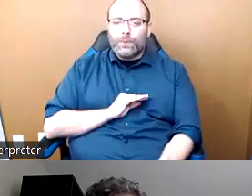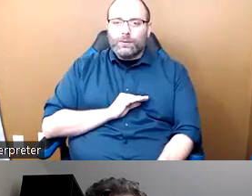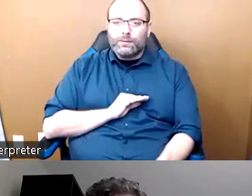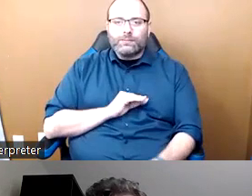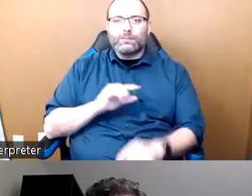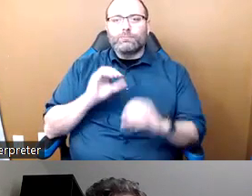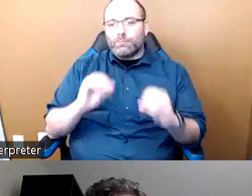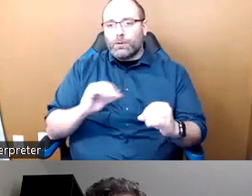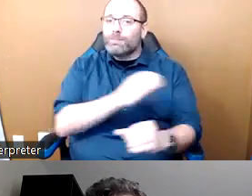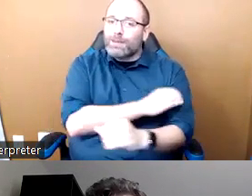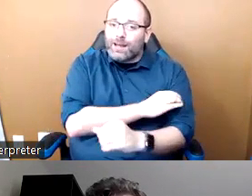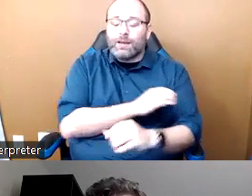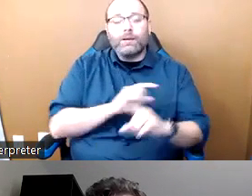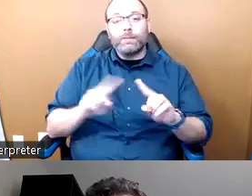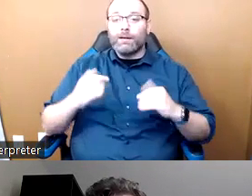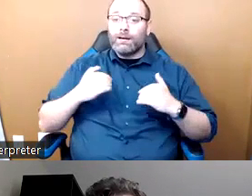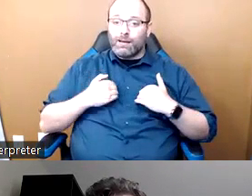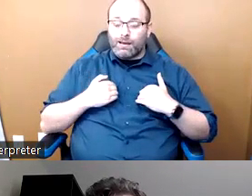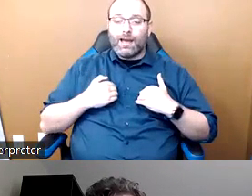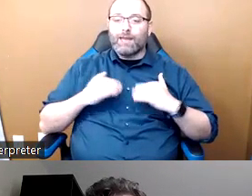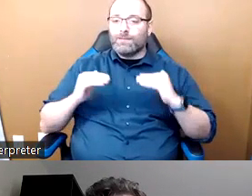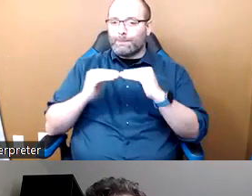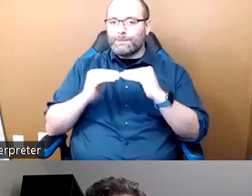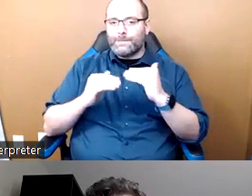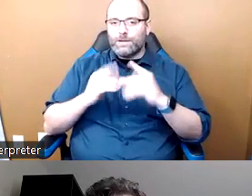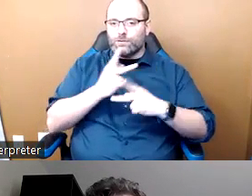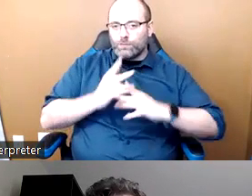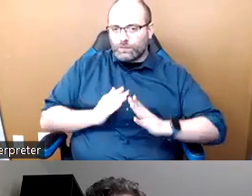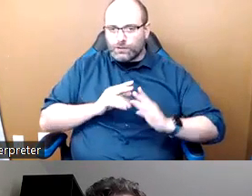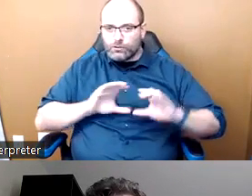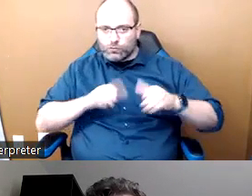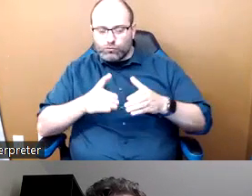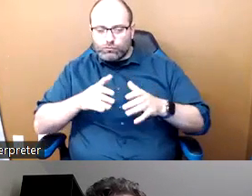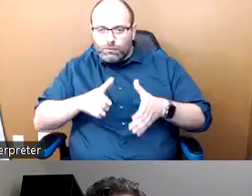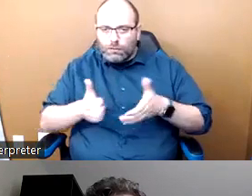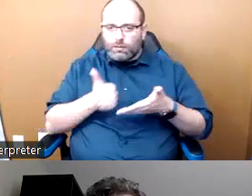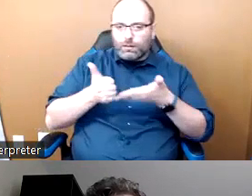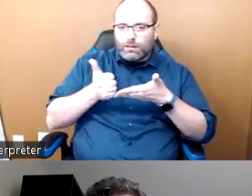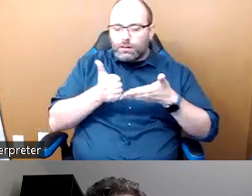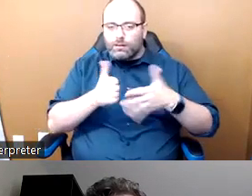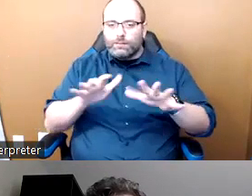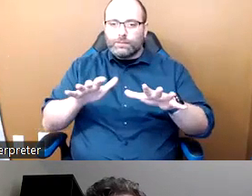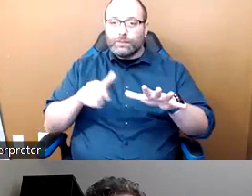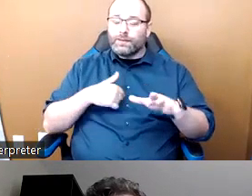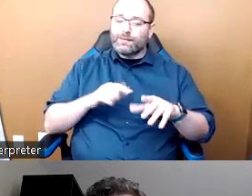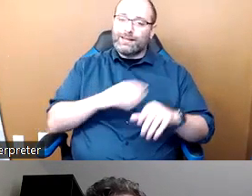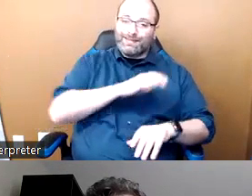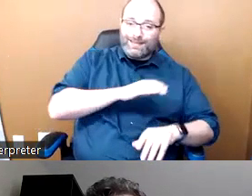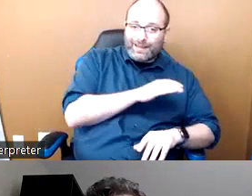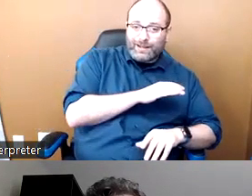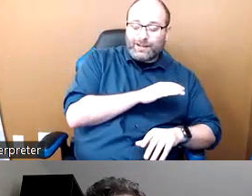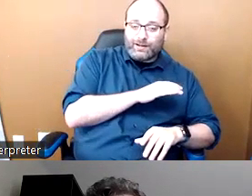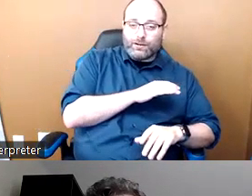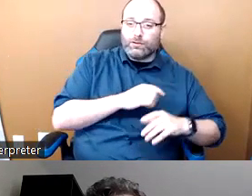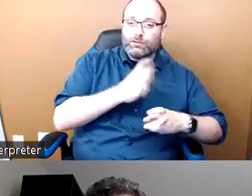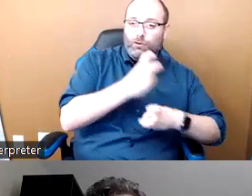having, you know, these peer supervision groups, I mean, it's just helpful for like just clinically difficult cases, for like medically difficult